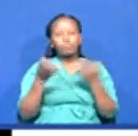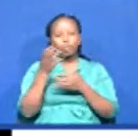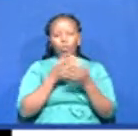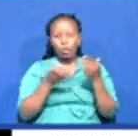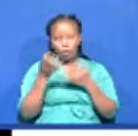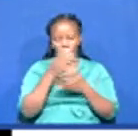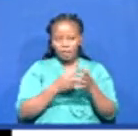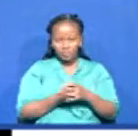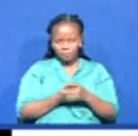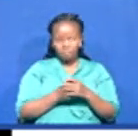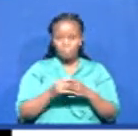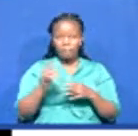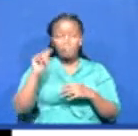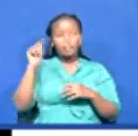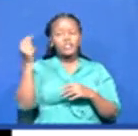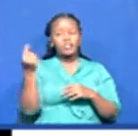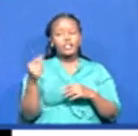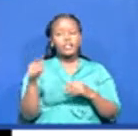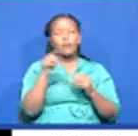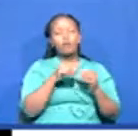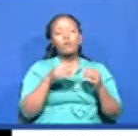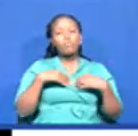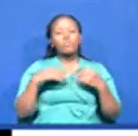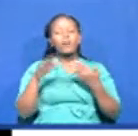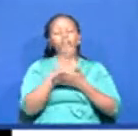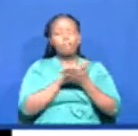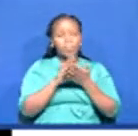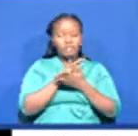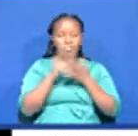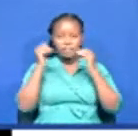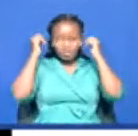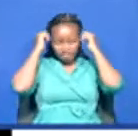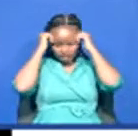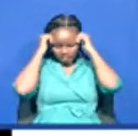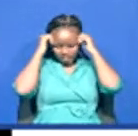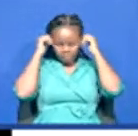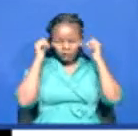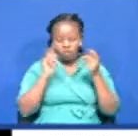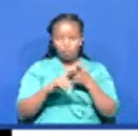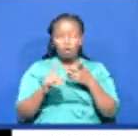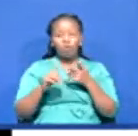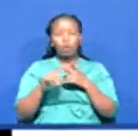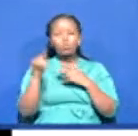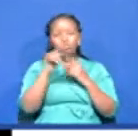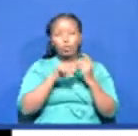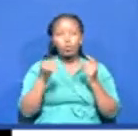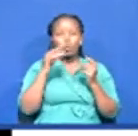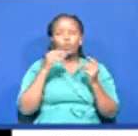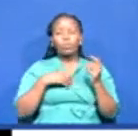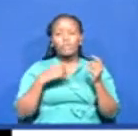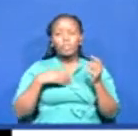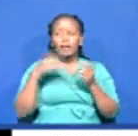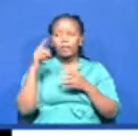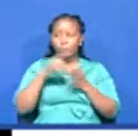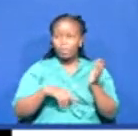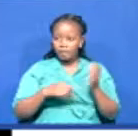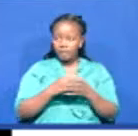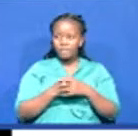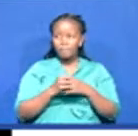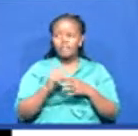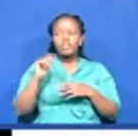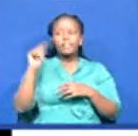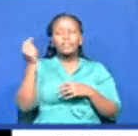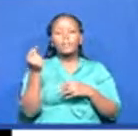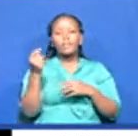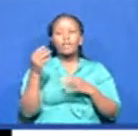In Kenya, we undertook a national baseline study, like you heard, and we found in the study, Kenya was losing